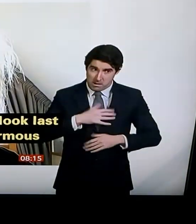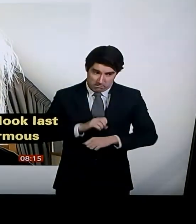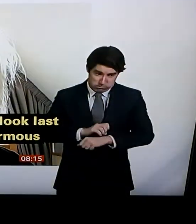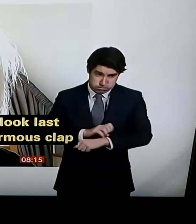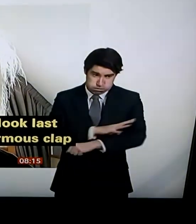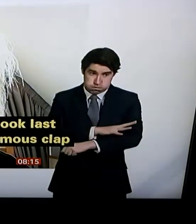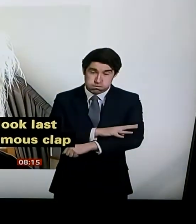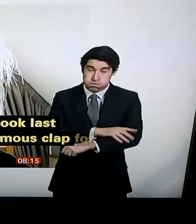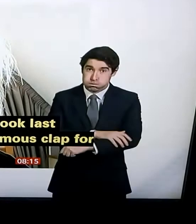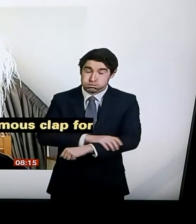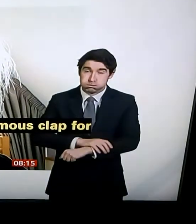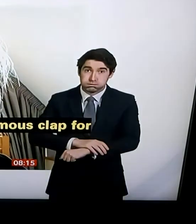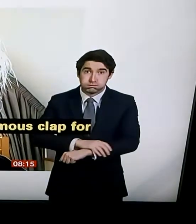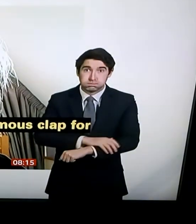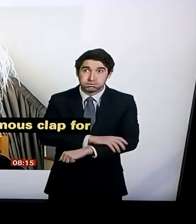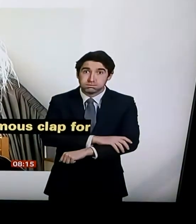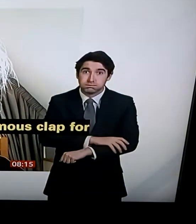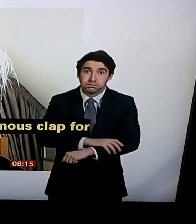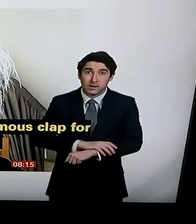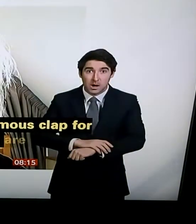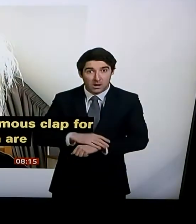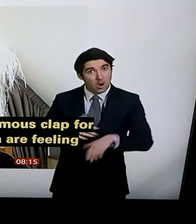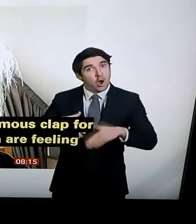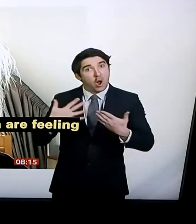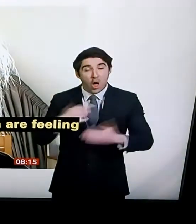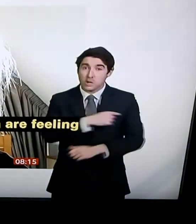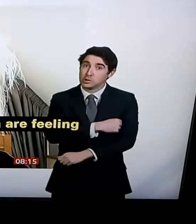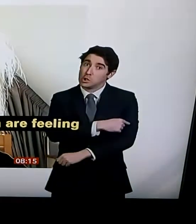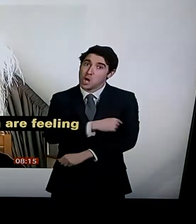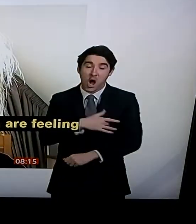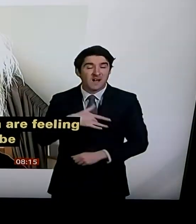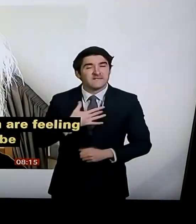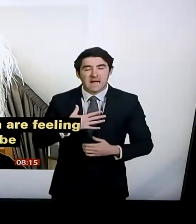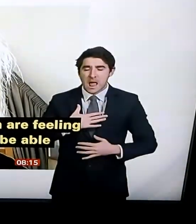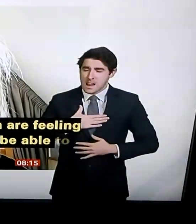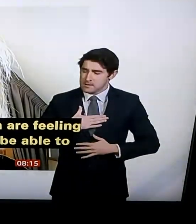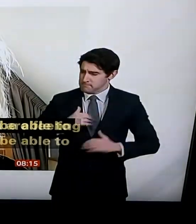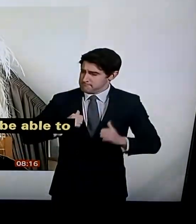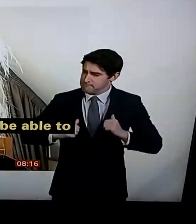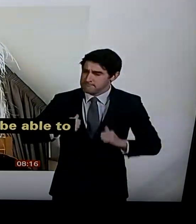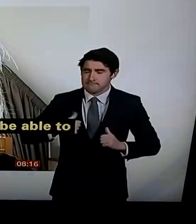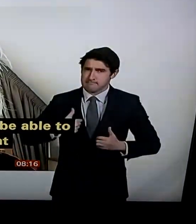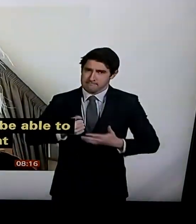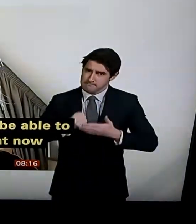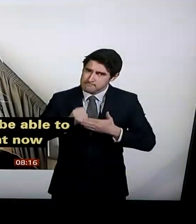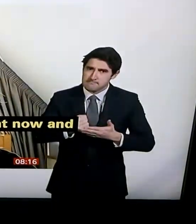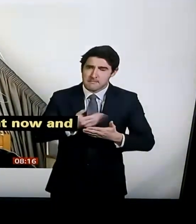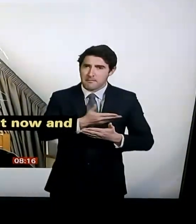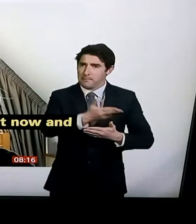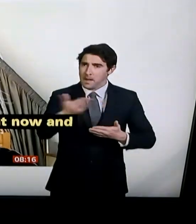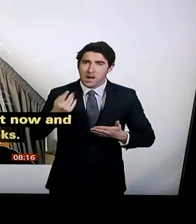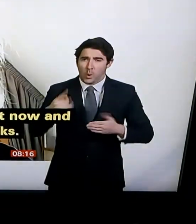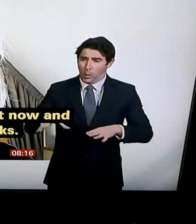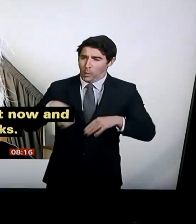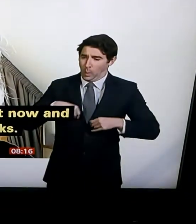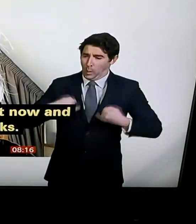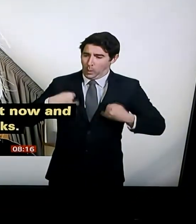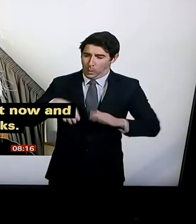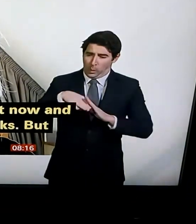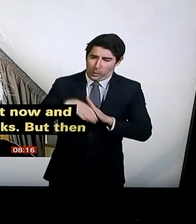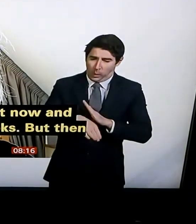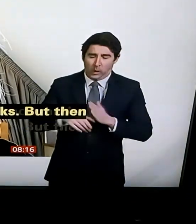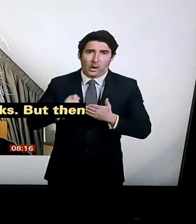extraordinarily proud to be able to support our patients right now and into the forthcoming weeks. But then there are some